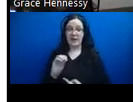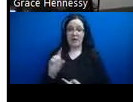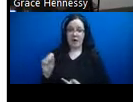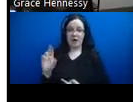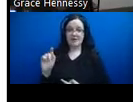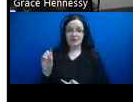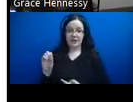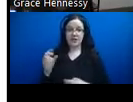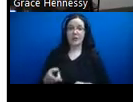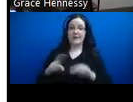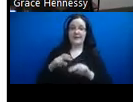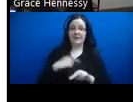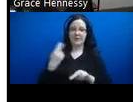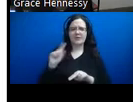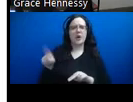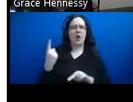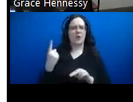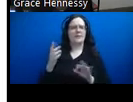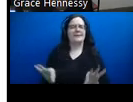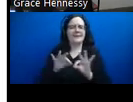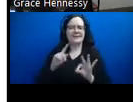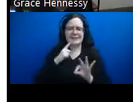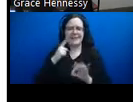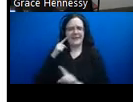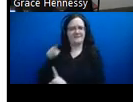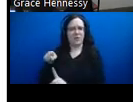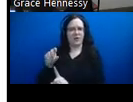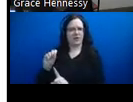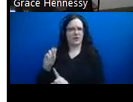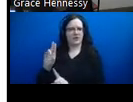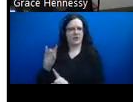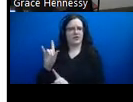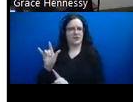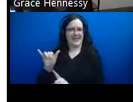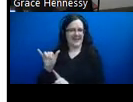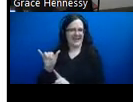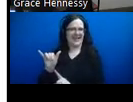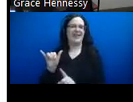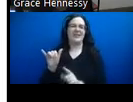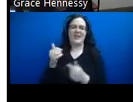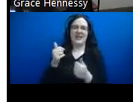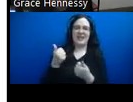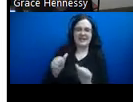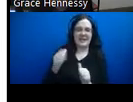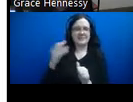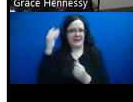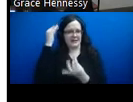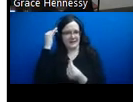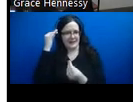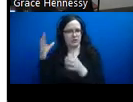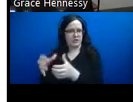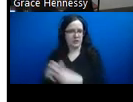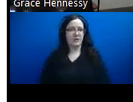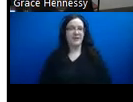only significant for the composite of suicidal ideation and attempt. But again, as you can see, there are notable differences among the groups between those with